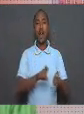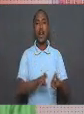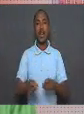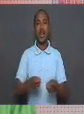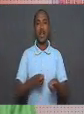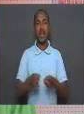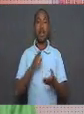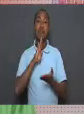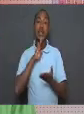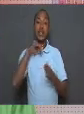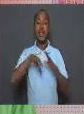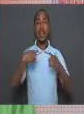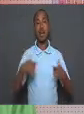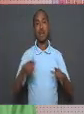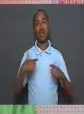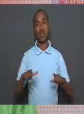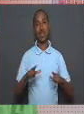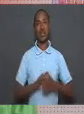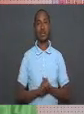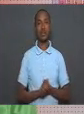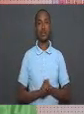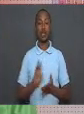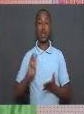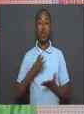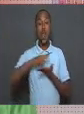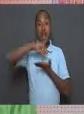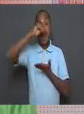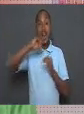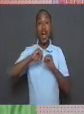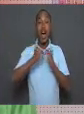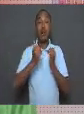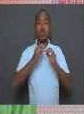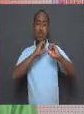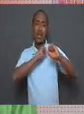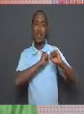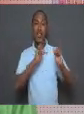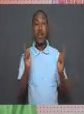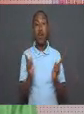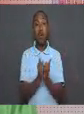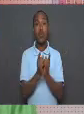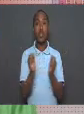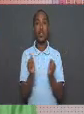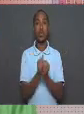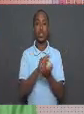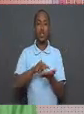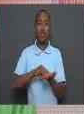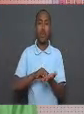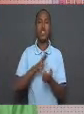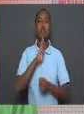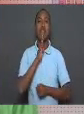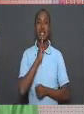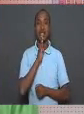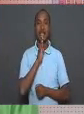bases in a laboratory. We learned how to prevent contact with corrosive